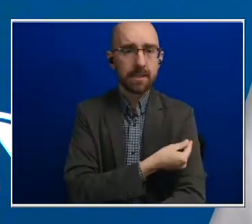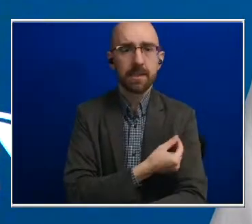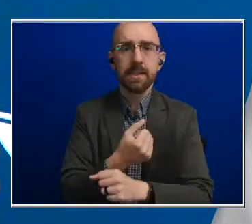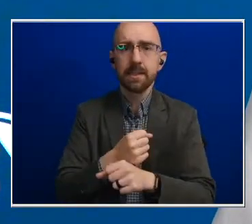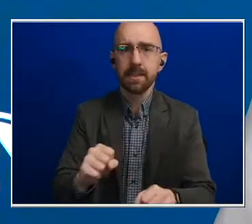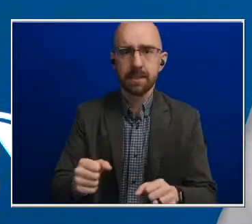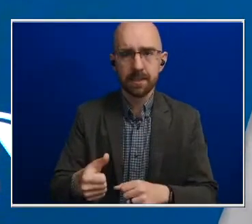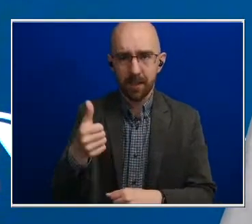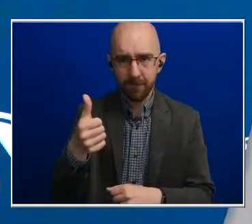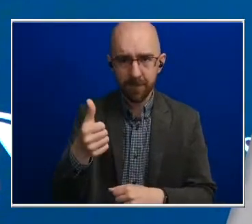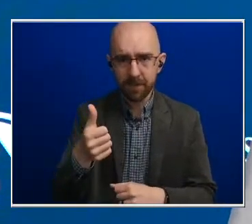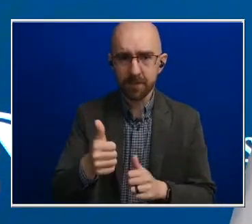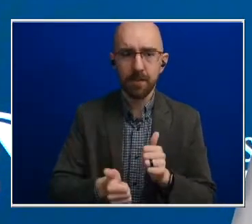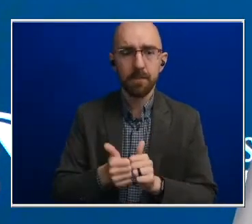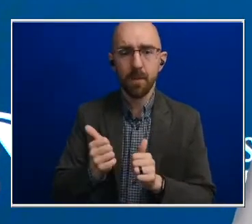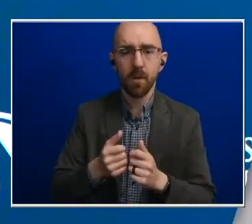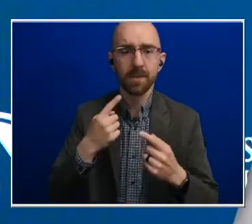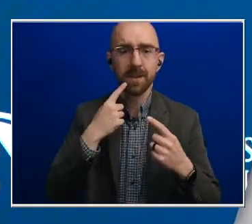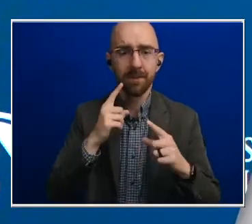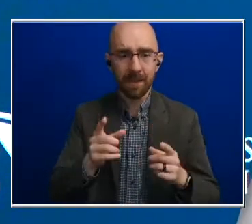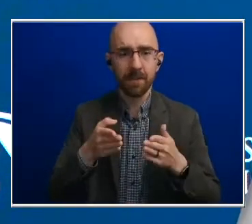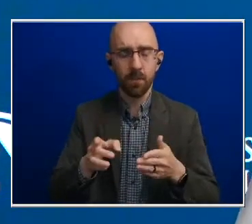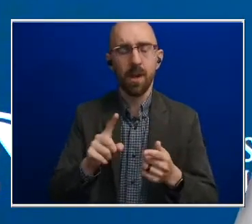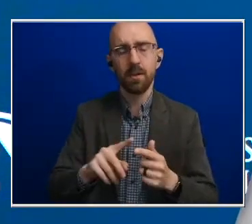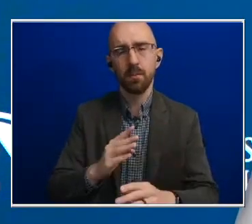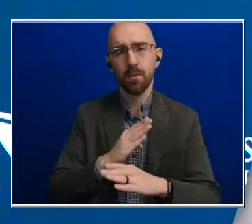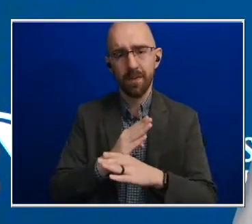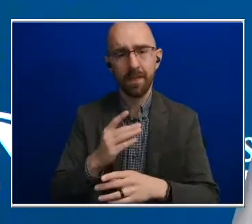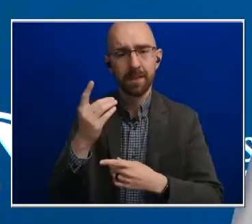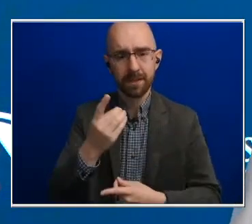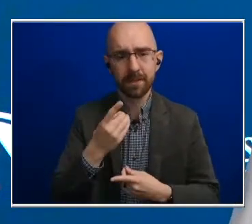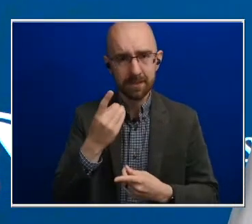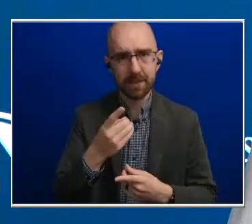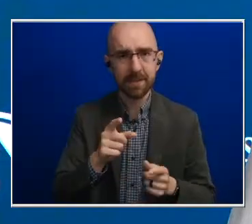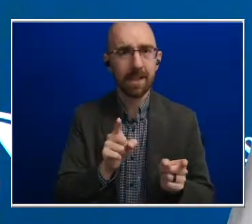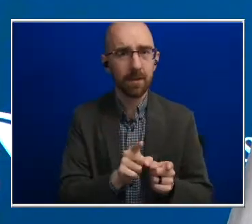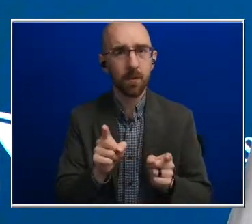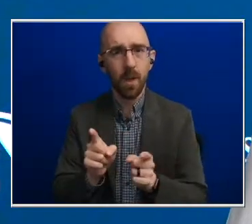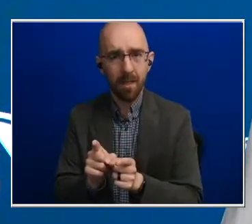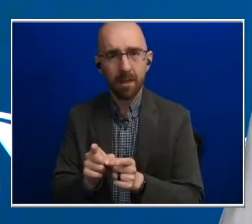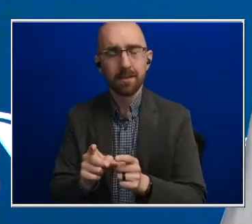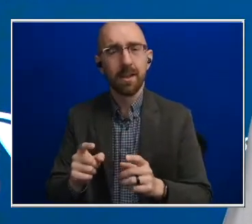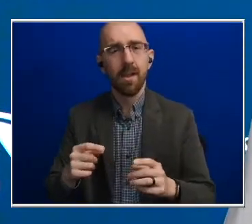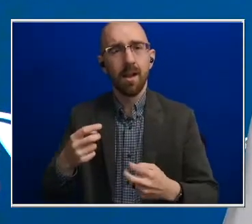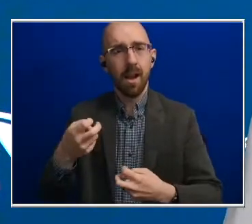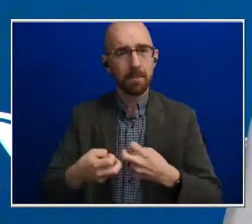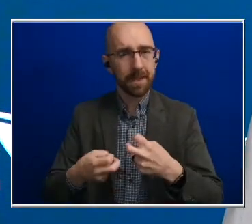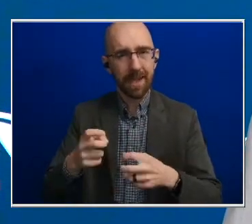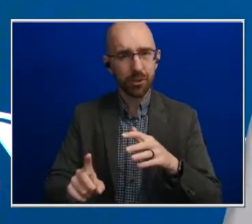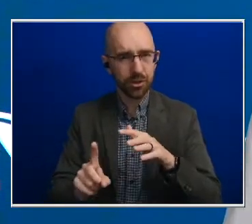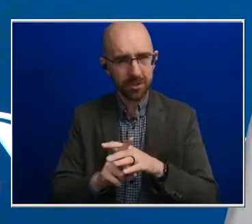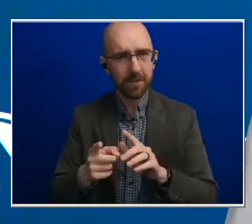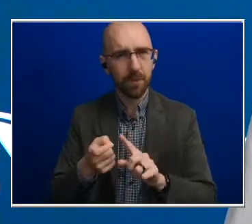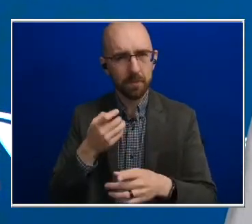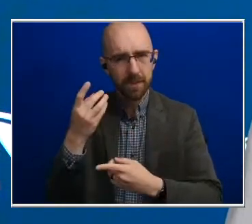most efficacious way to prevent the disease as well as the complications from the disease. There is no